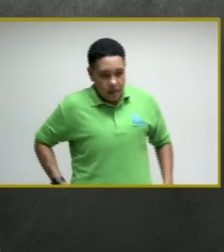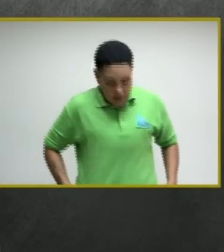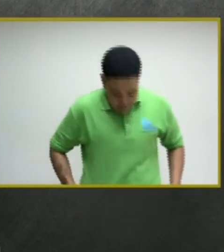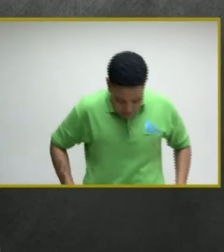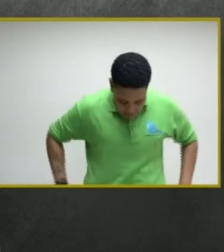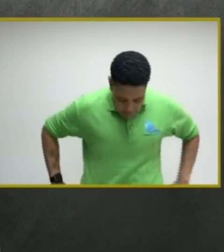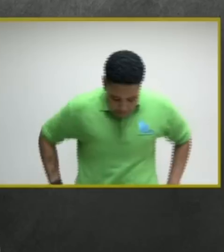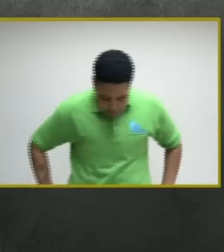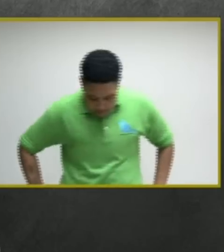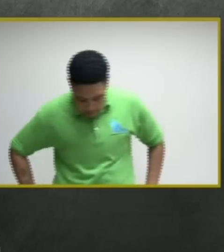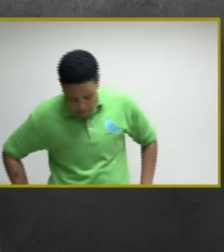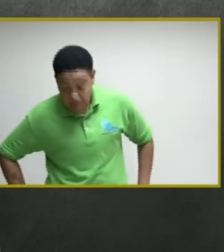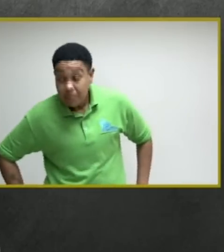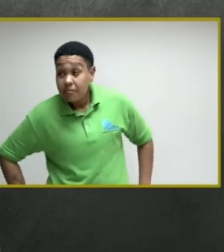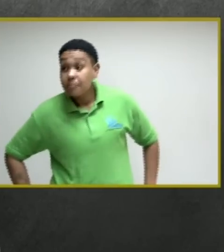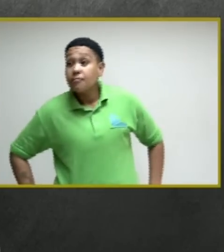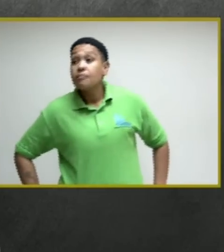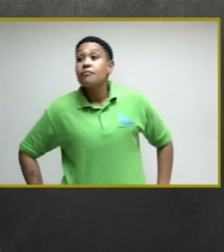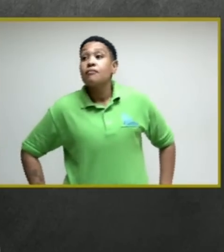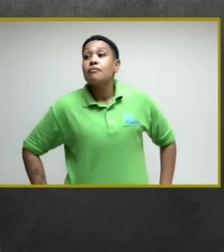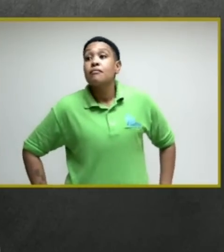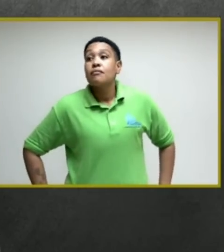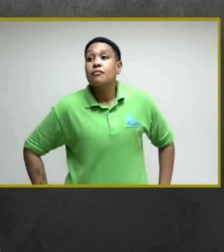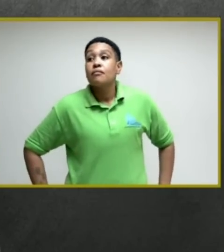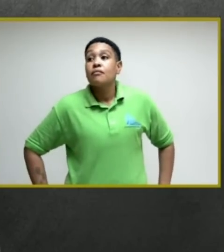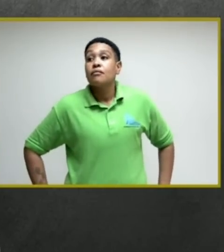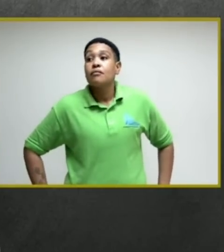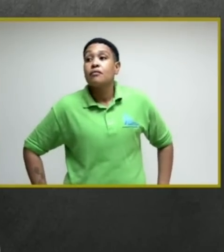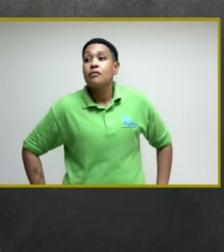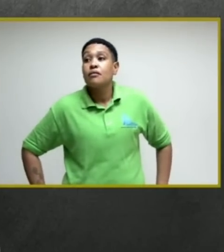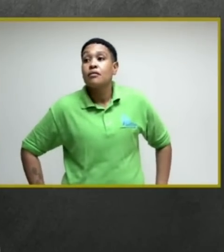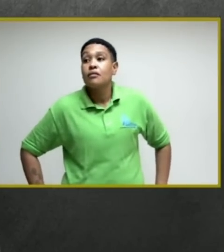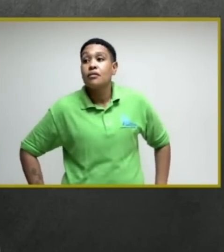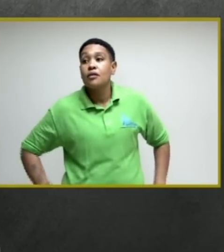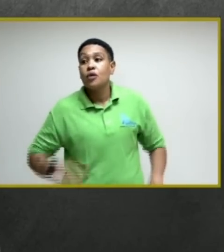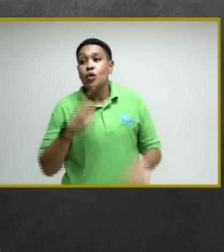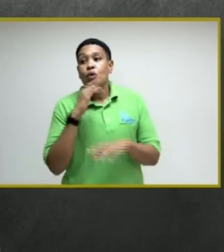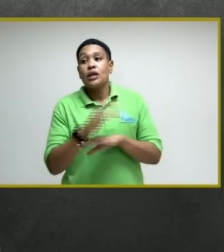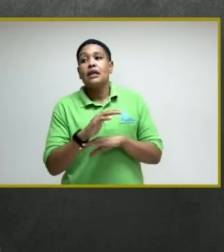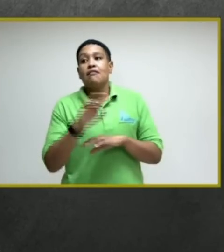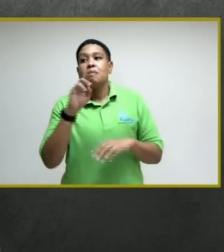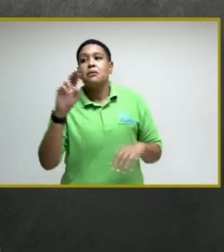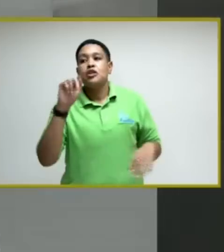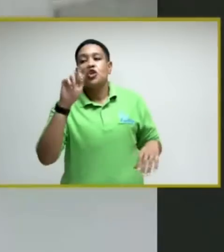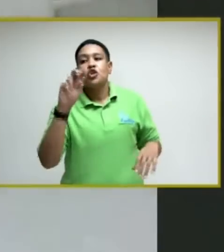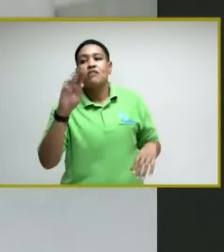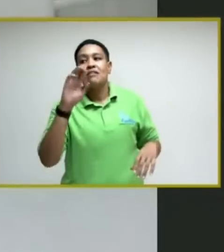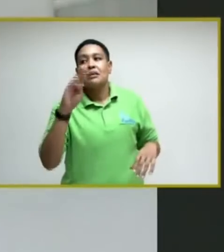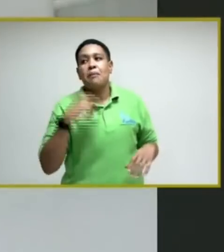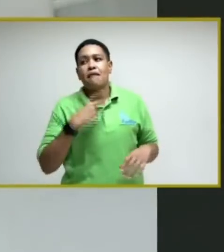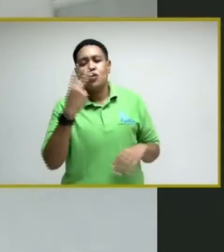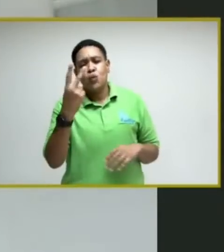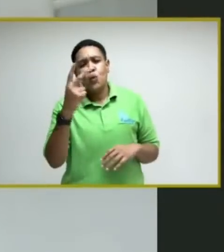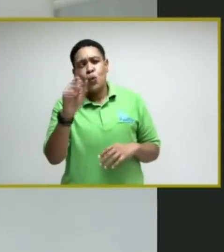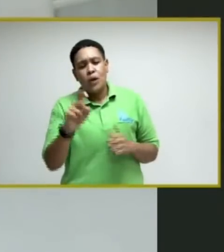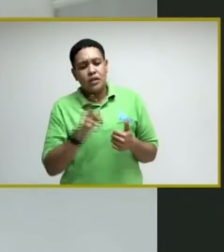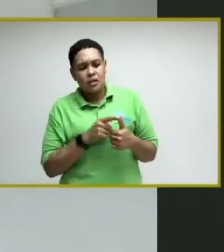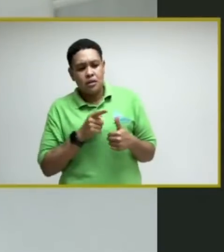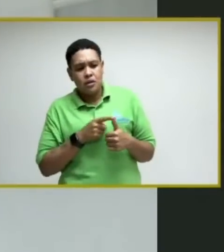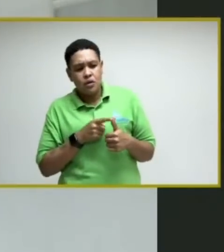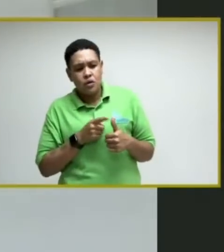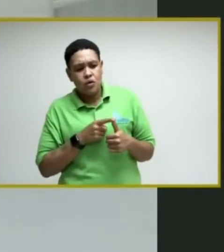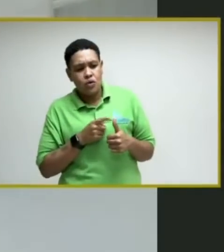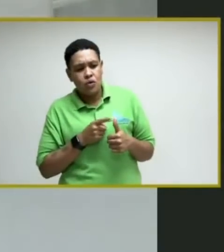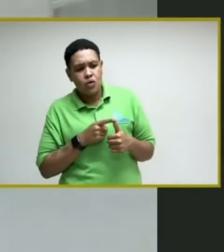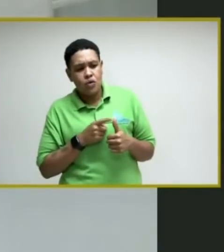Good evening, Mr. Tufton, CMO, colleagues, good evening. I have two questions. One,